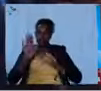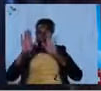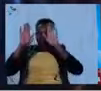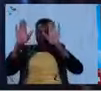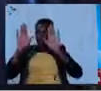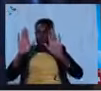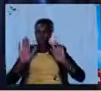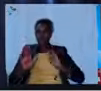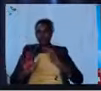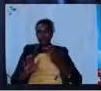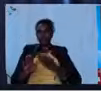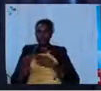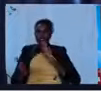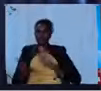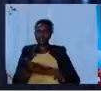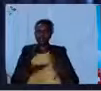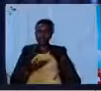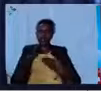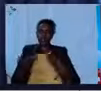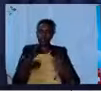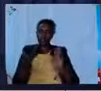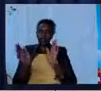glad. What a mighty God we